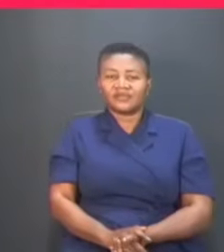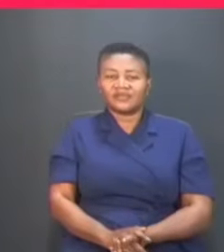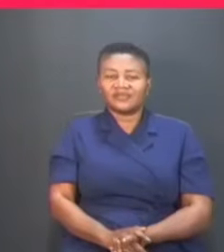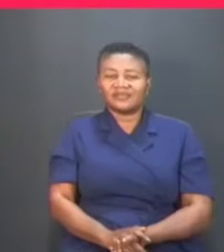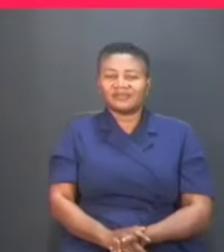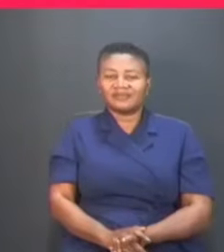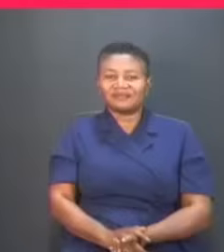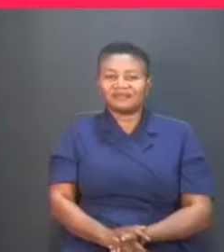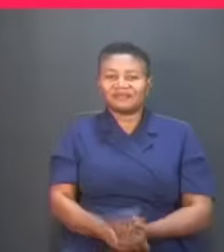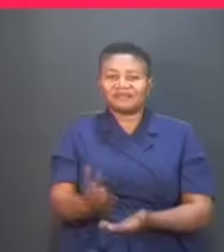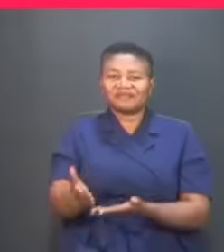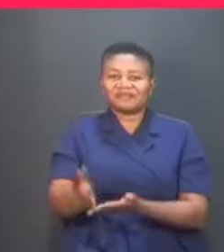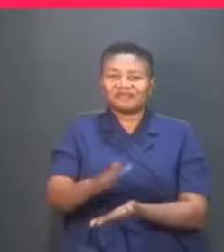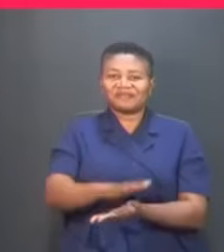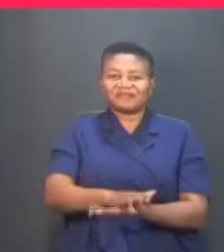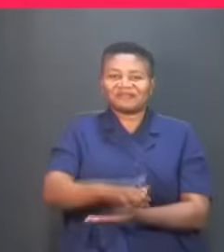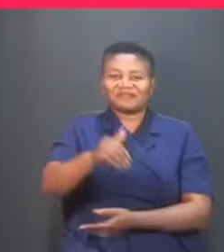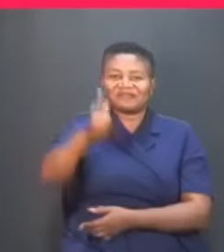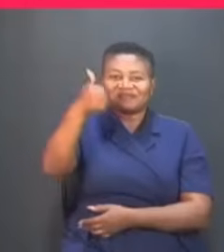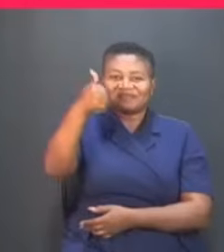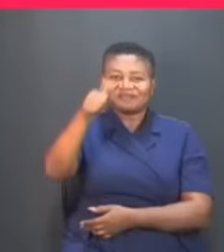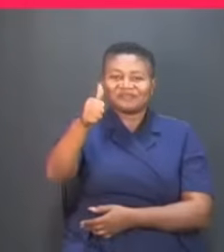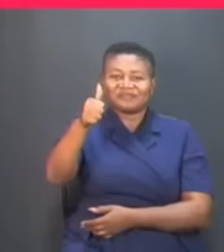Page 10.